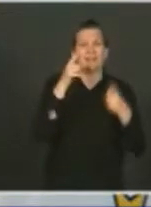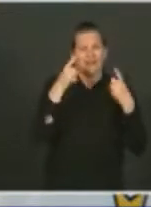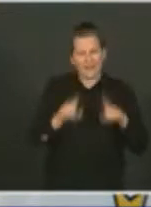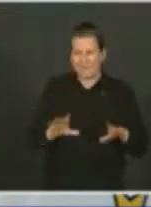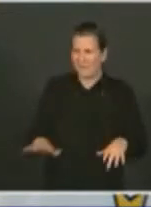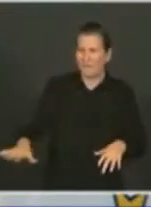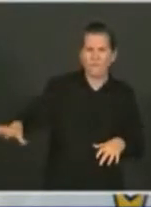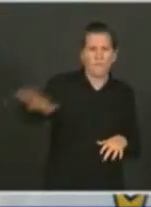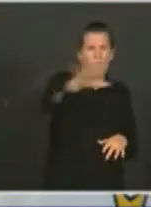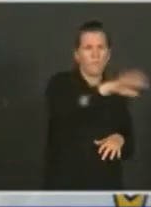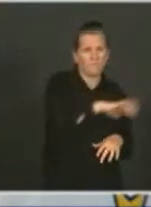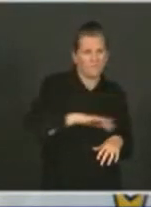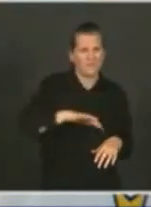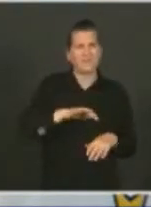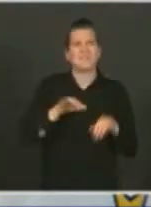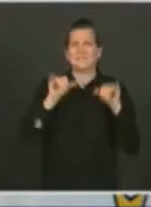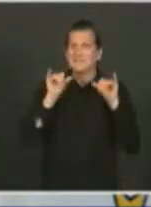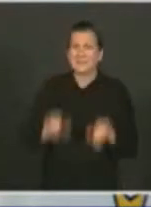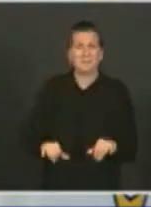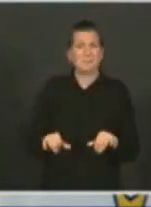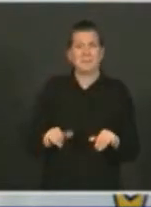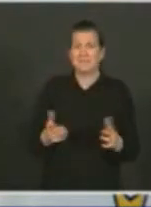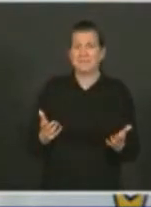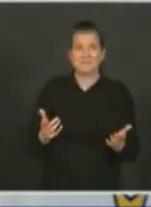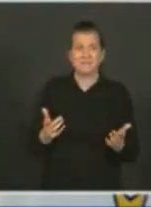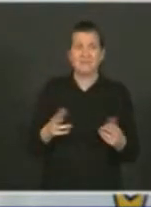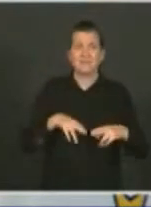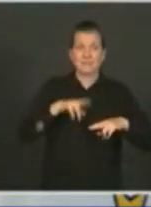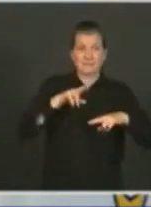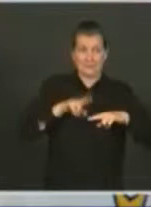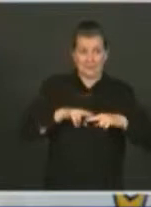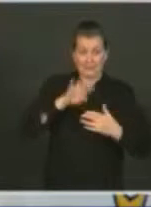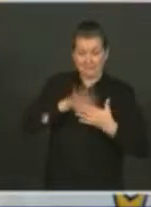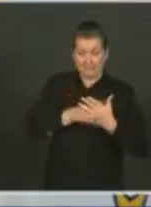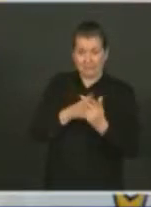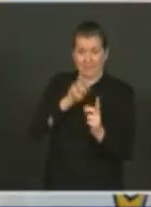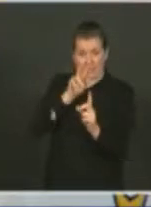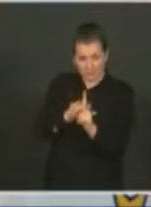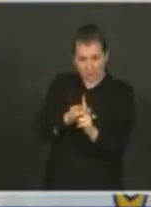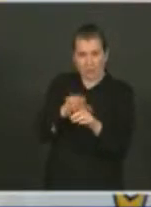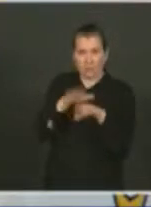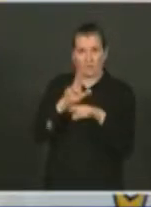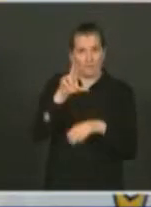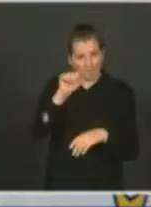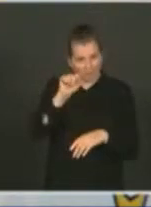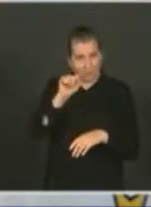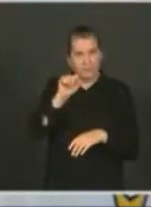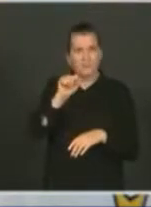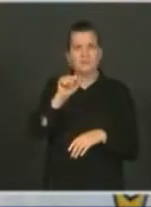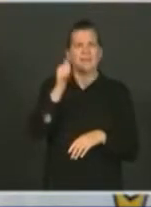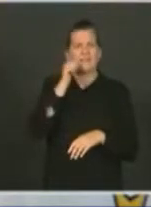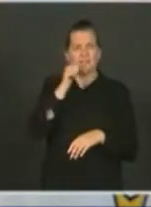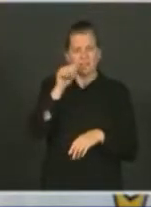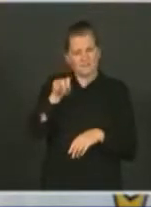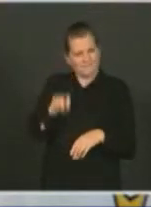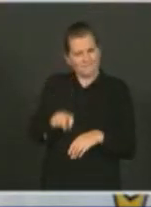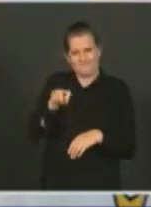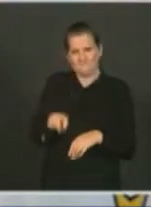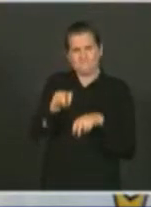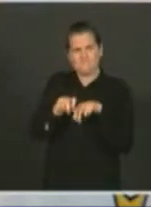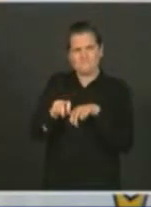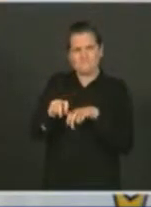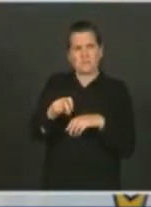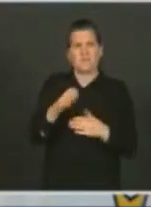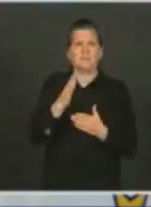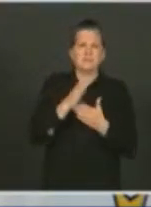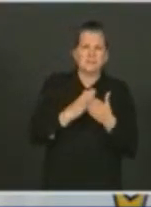country. That's kind of best practices for what schools and school districts have to do. So are some of them getting overwhelmed with that? Yes, absolutely. It's